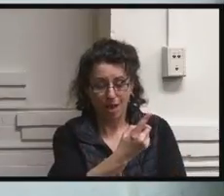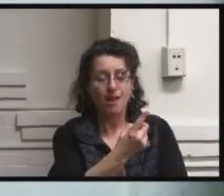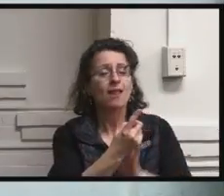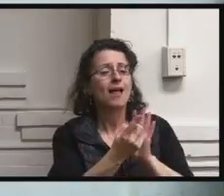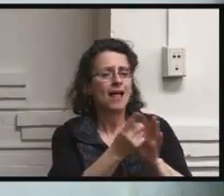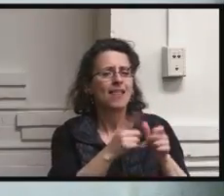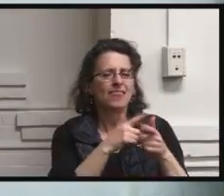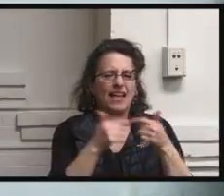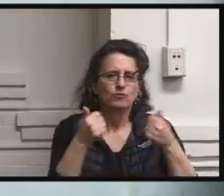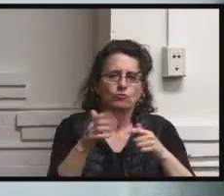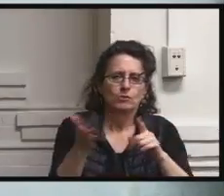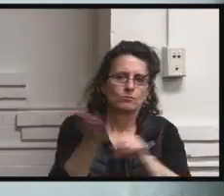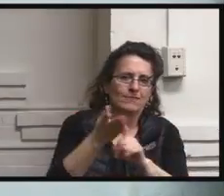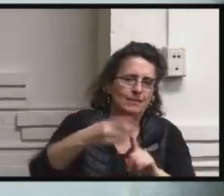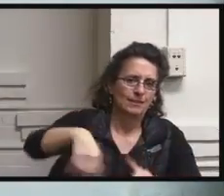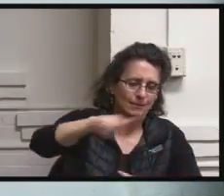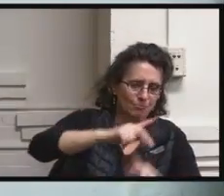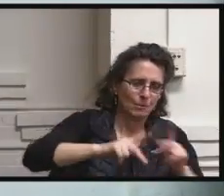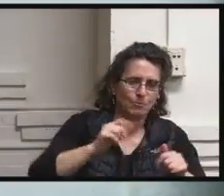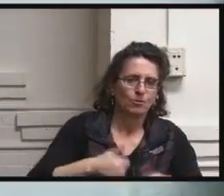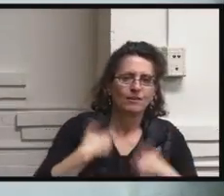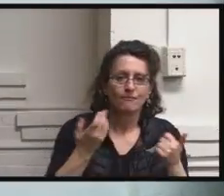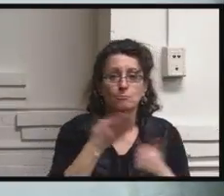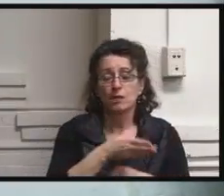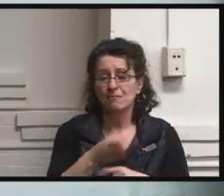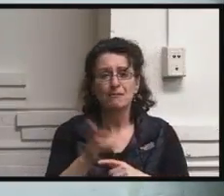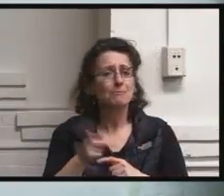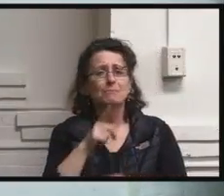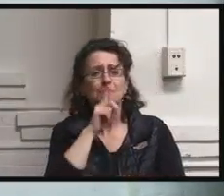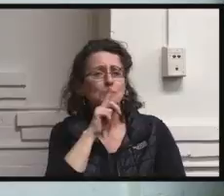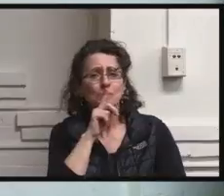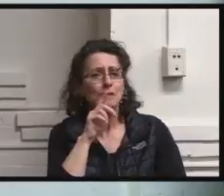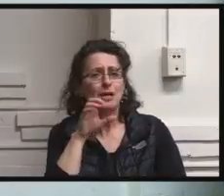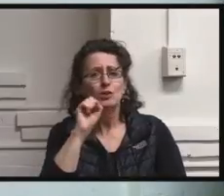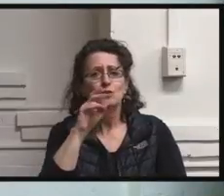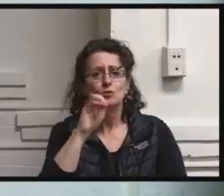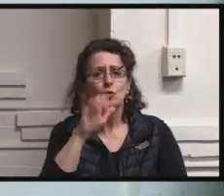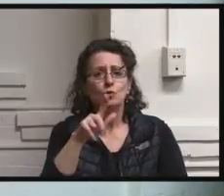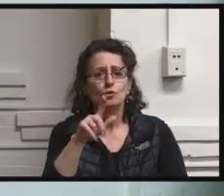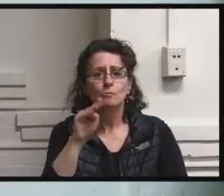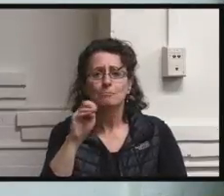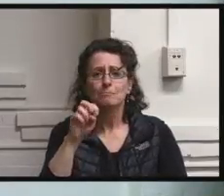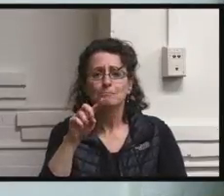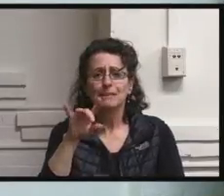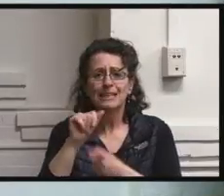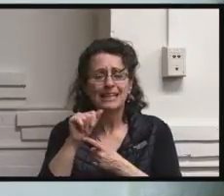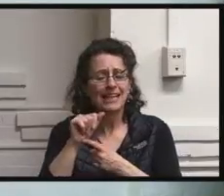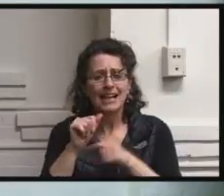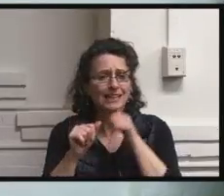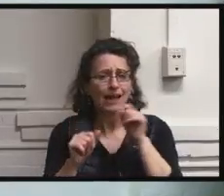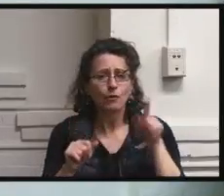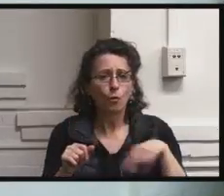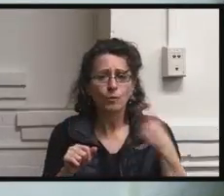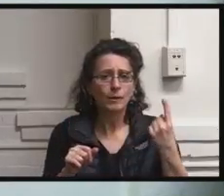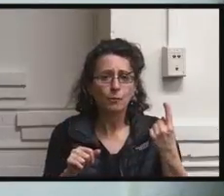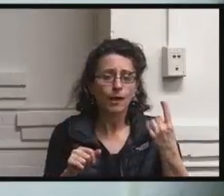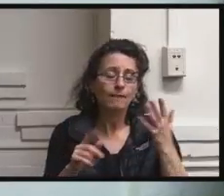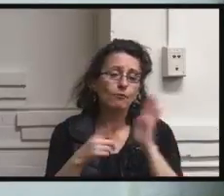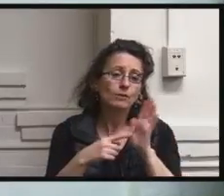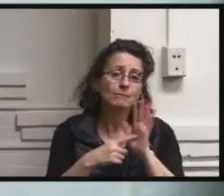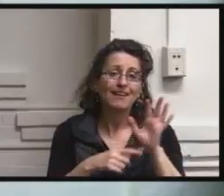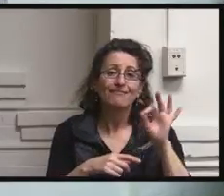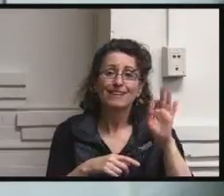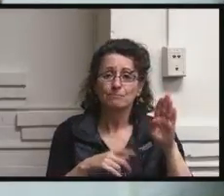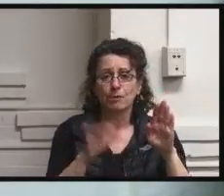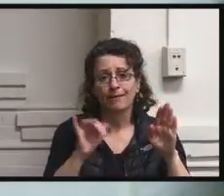point. I'd hesitate to suggest Facebook because Facebook is for old people like me. But, you know, whether it's Instagram